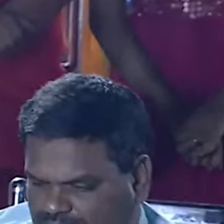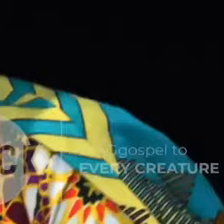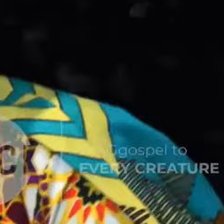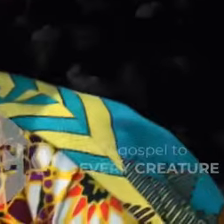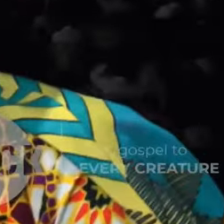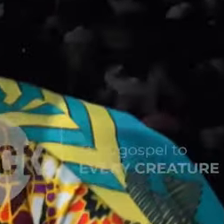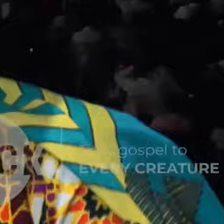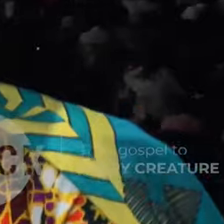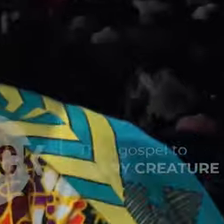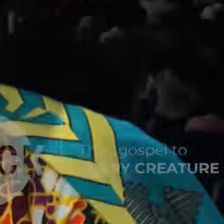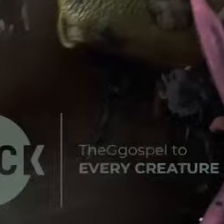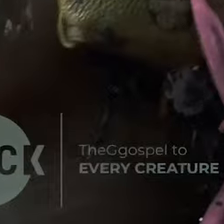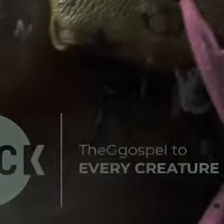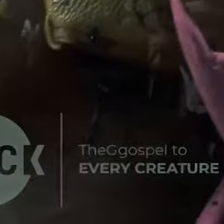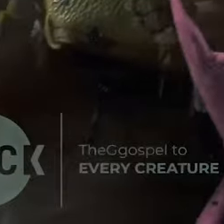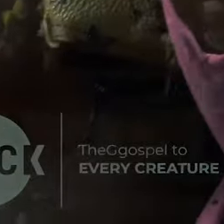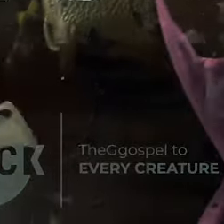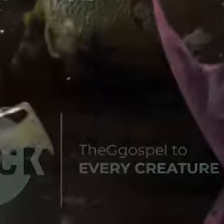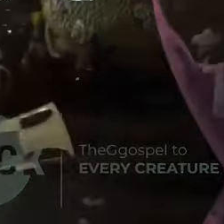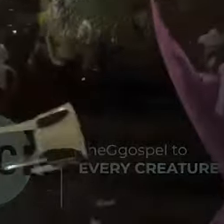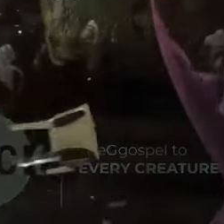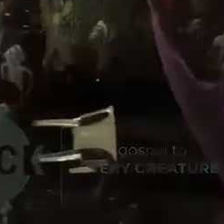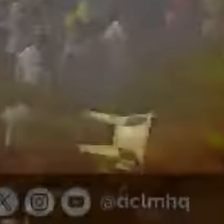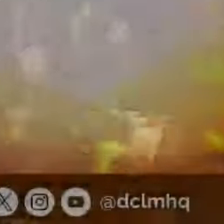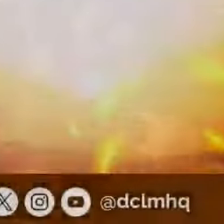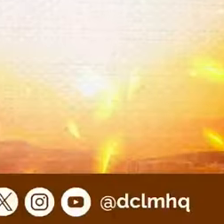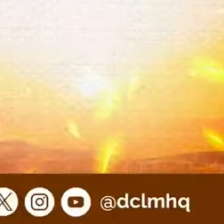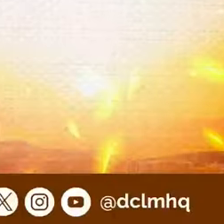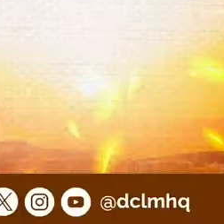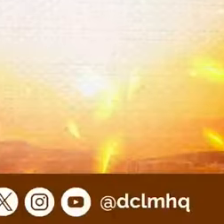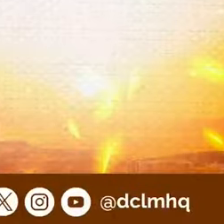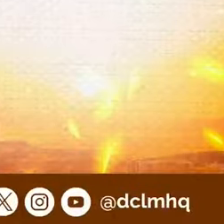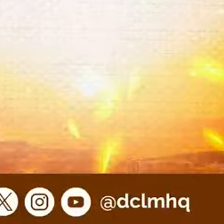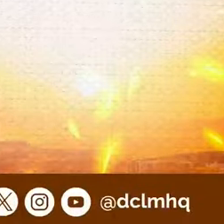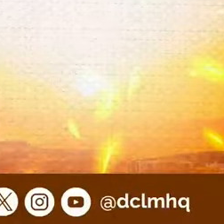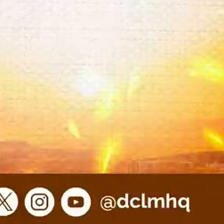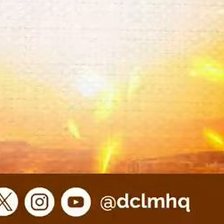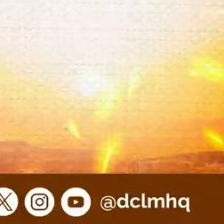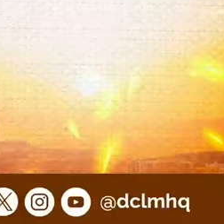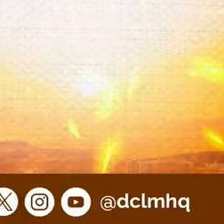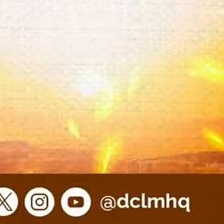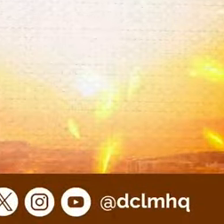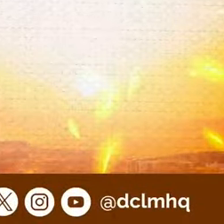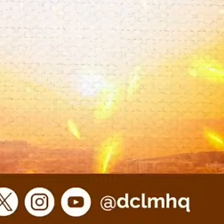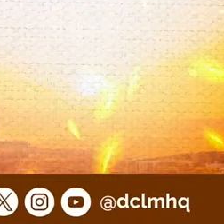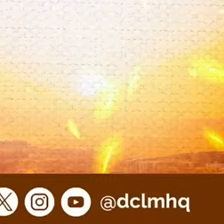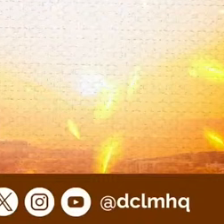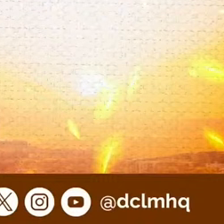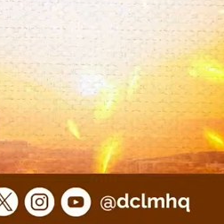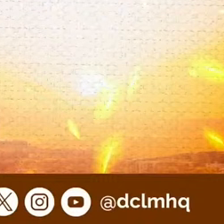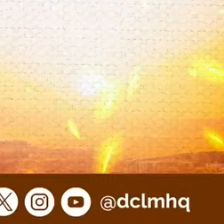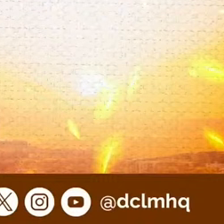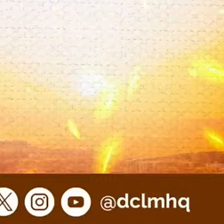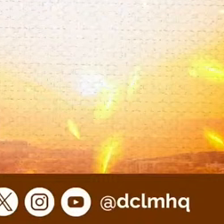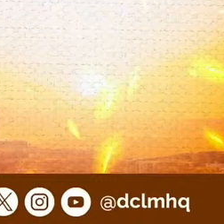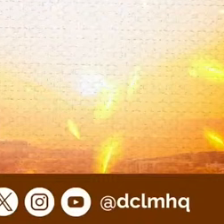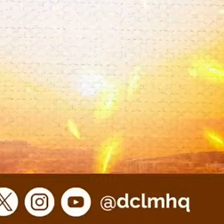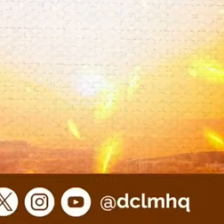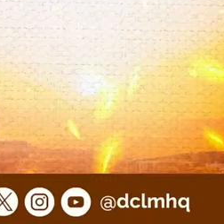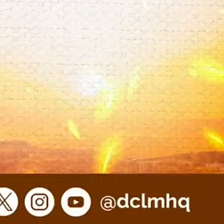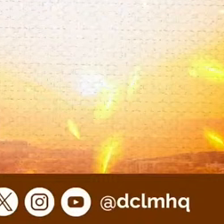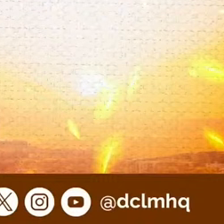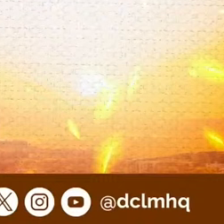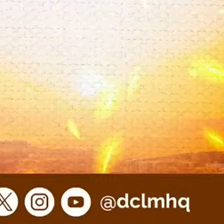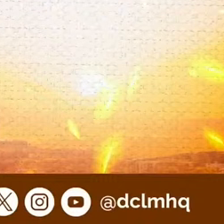mighty works of Jesus at 5:45 p.m. I can't hear that amen very well. Yeah. Tonight,